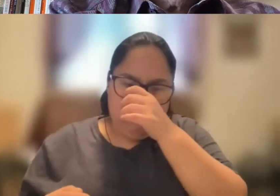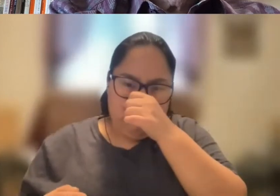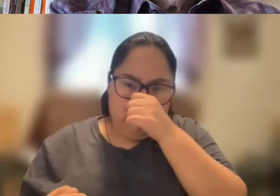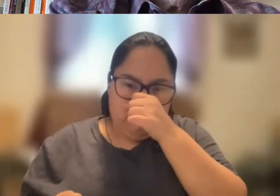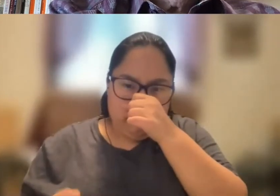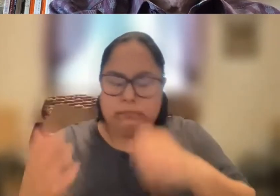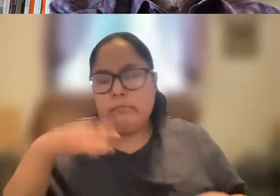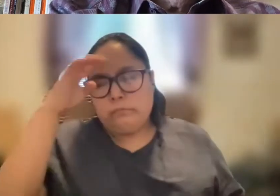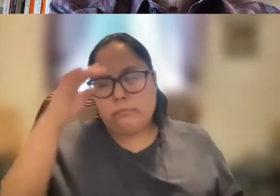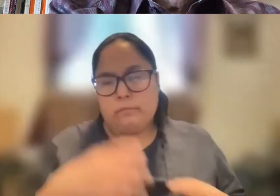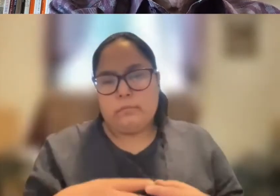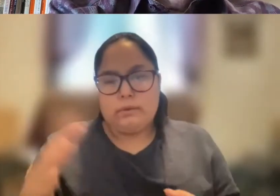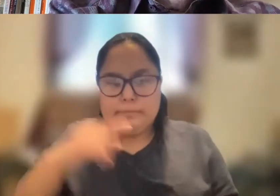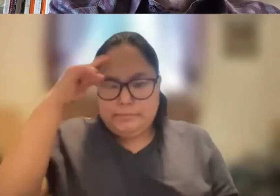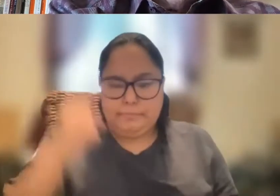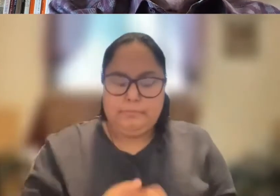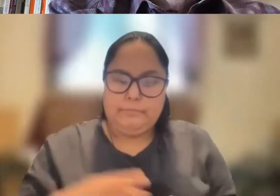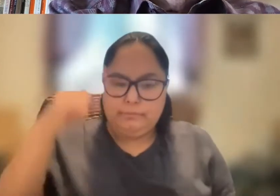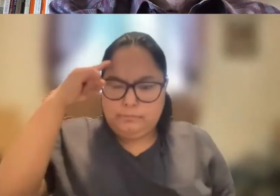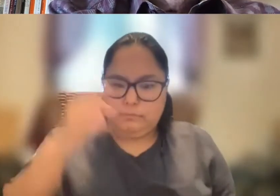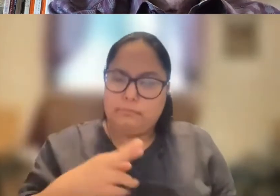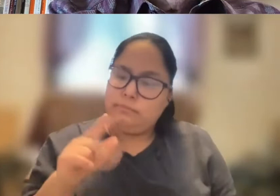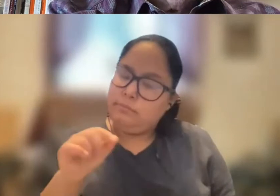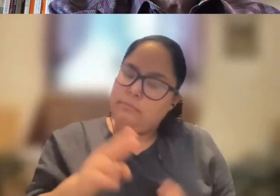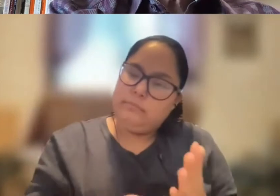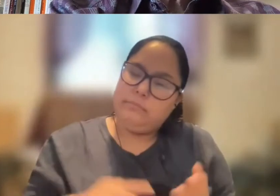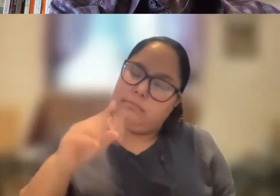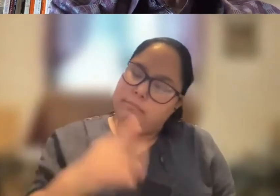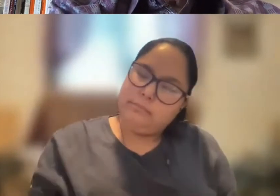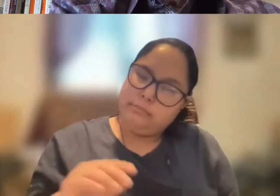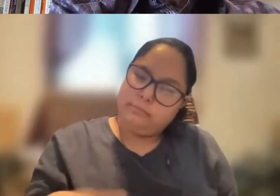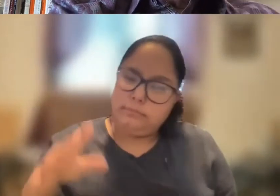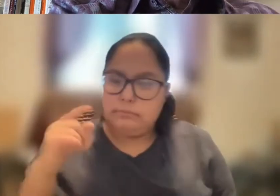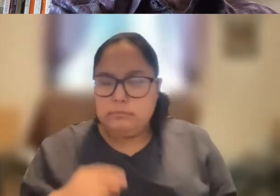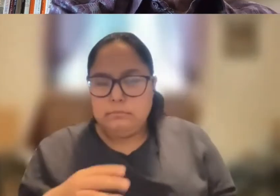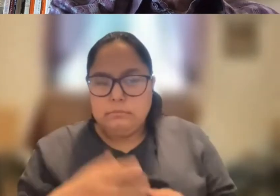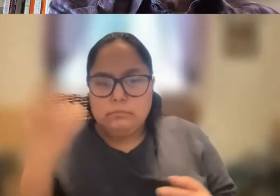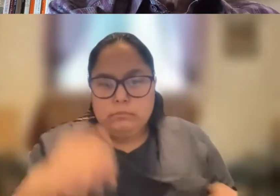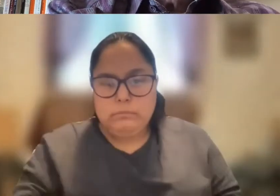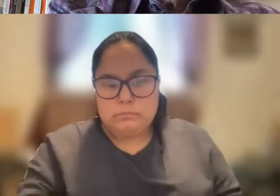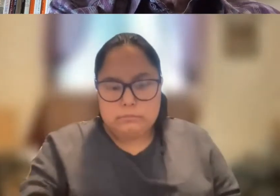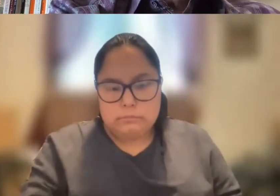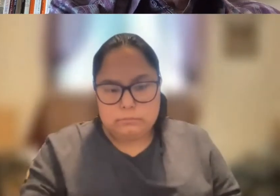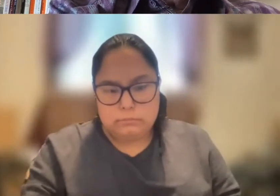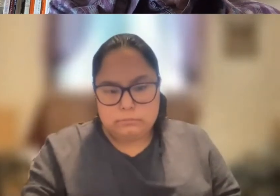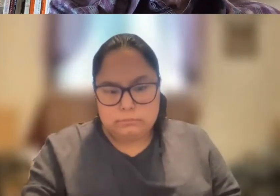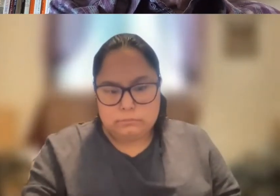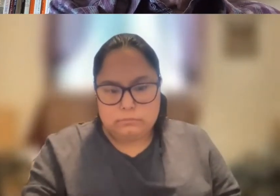of dissatisfaction in those that report. And I would hope that if we take it to an outside